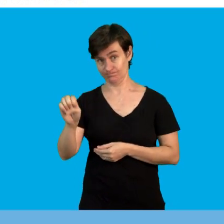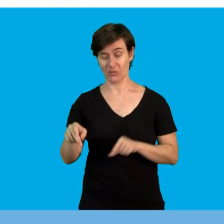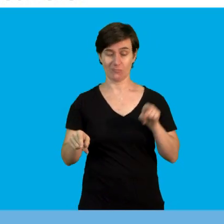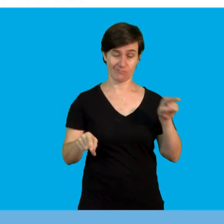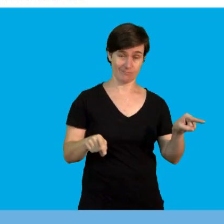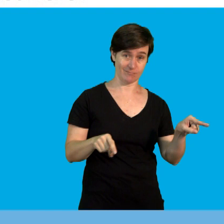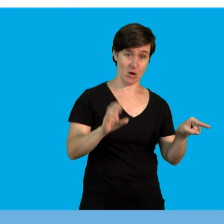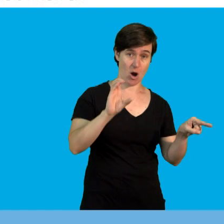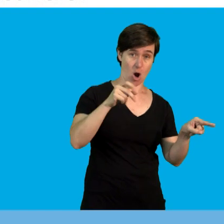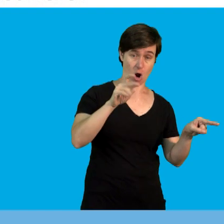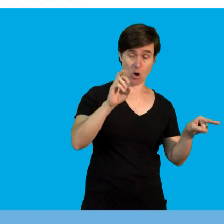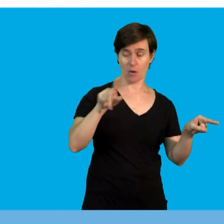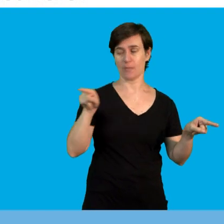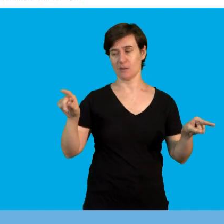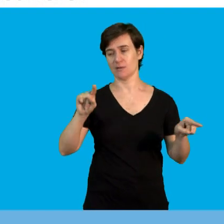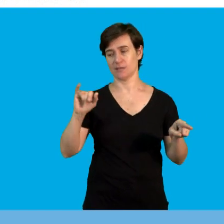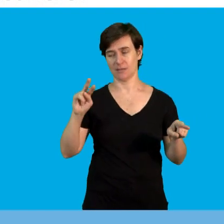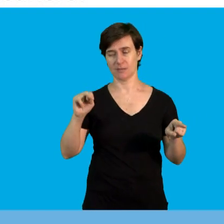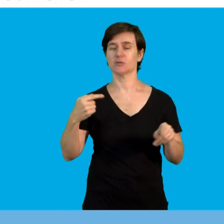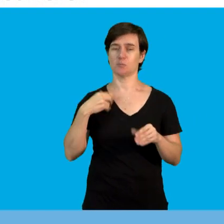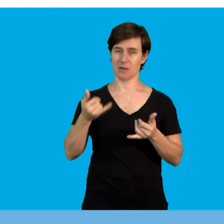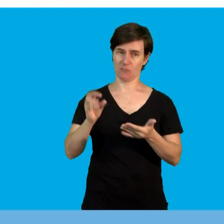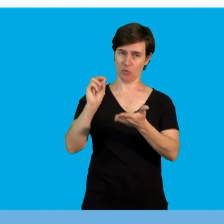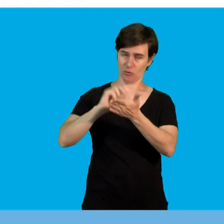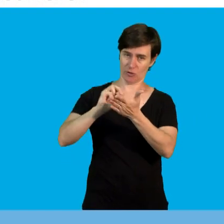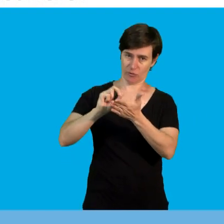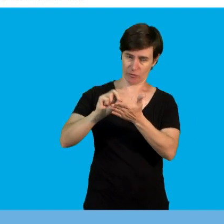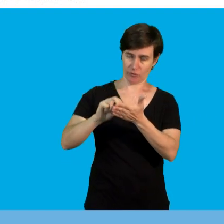sulfate and a zinc sulfate.